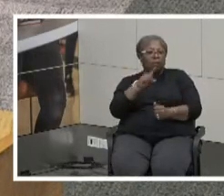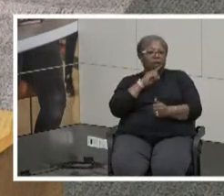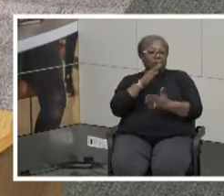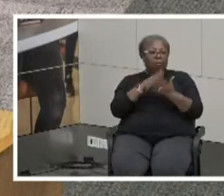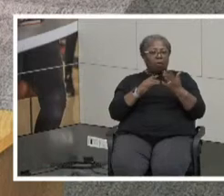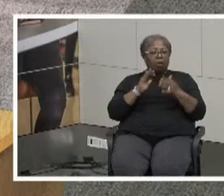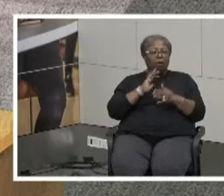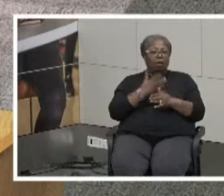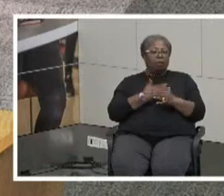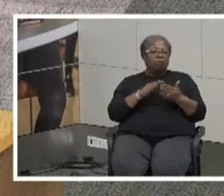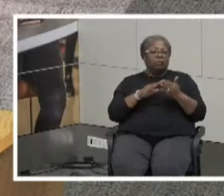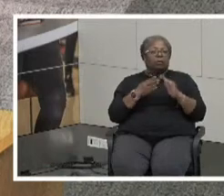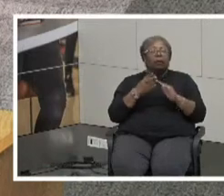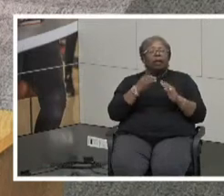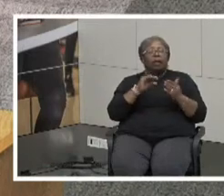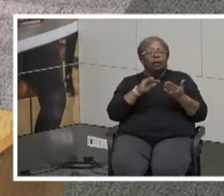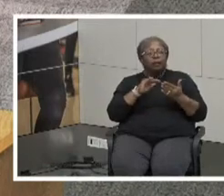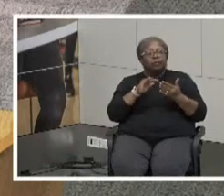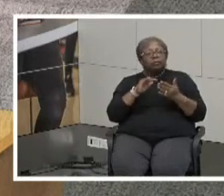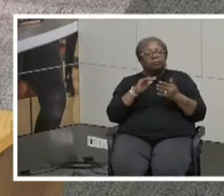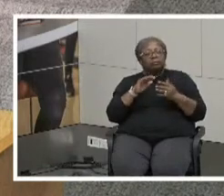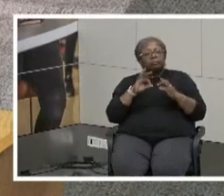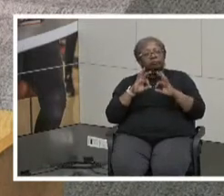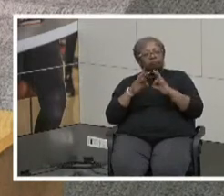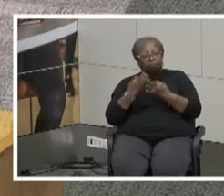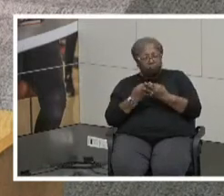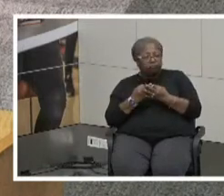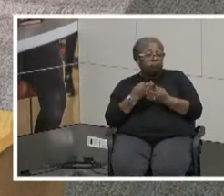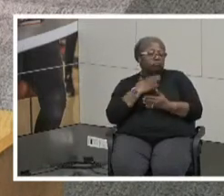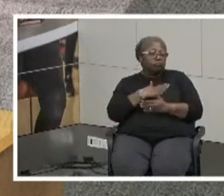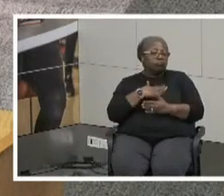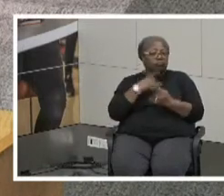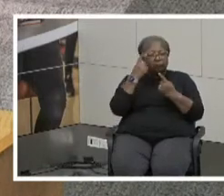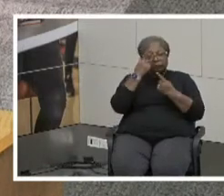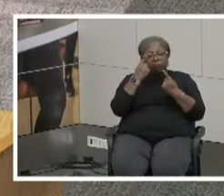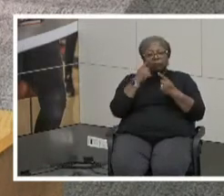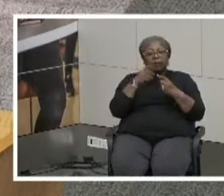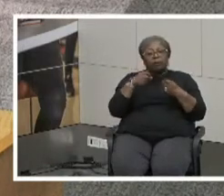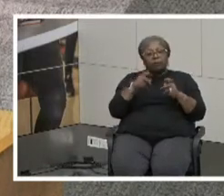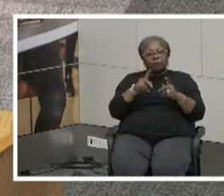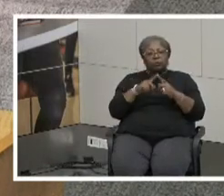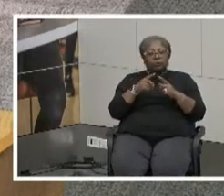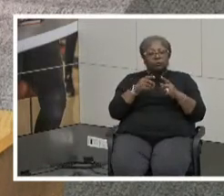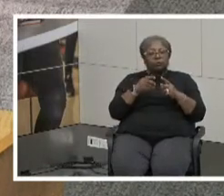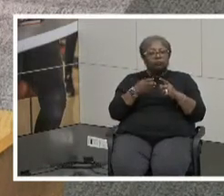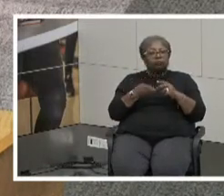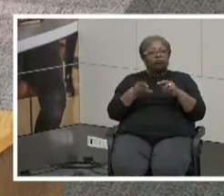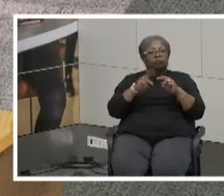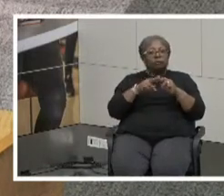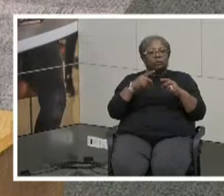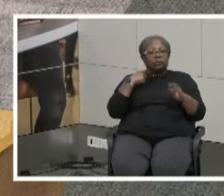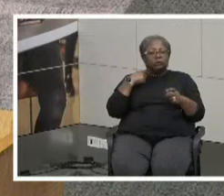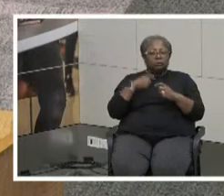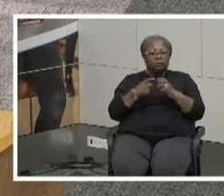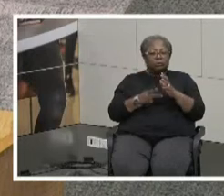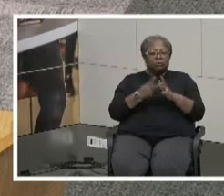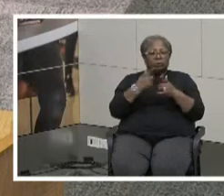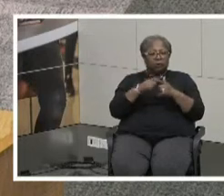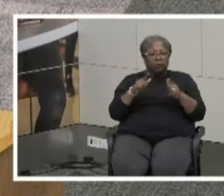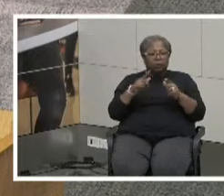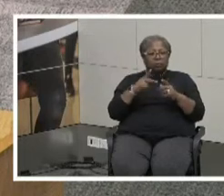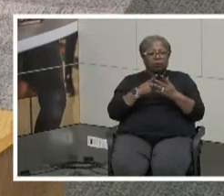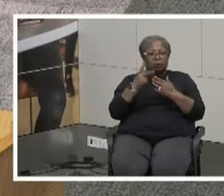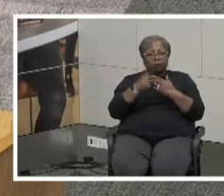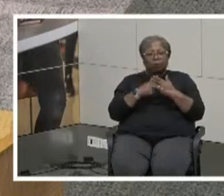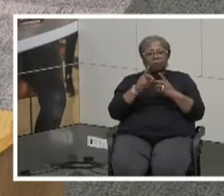Wharton's neighborhood and Community finally I ask that you you consider opportunities to expand Spanish dual language immersion programs